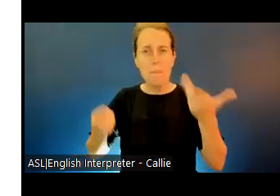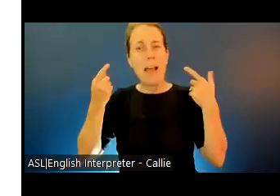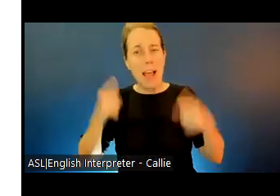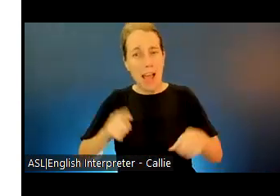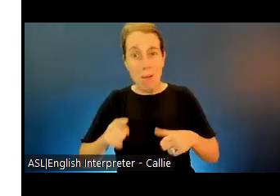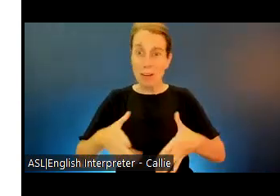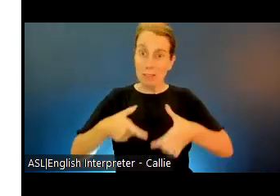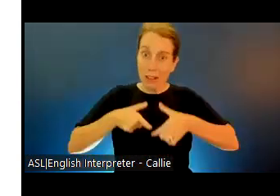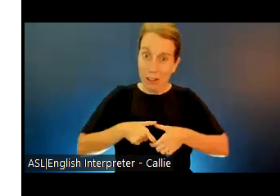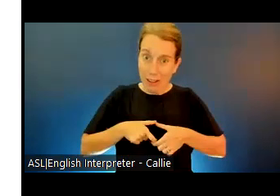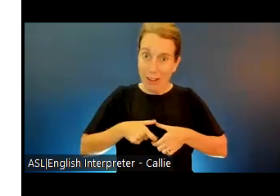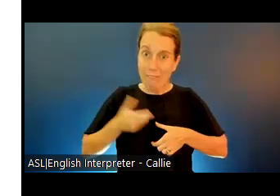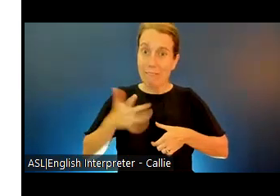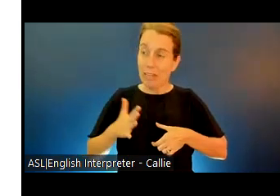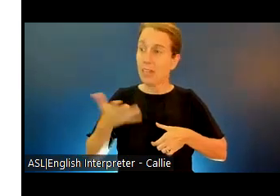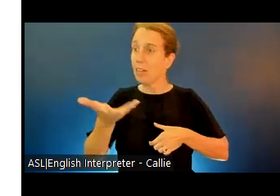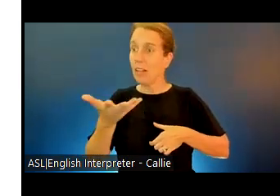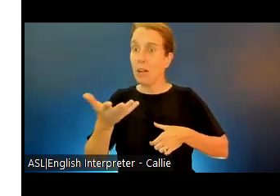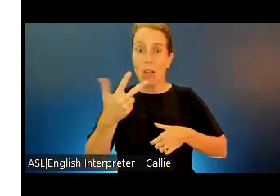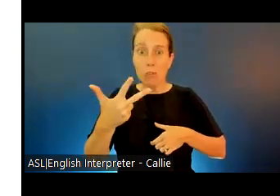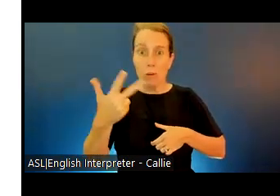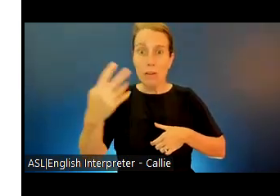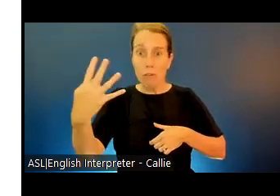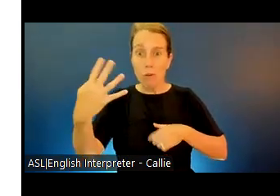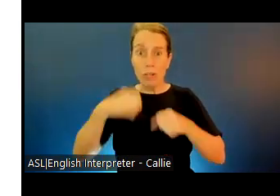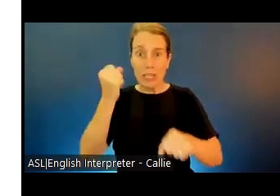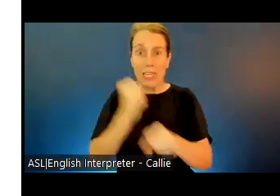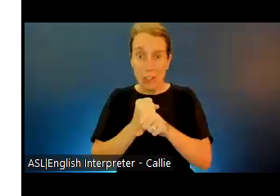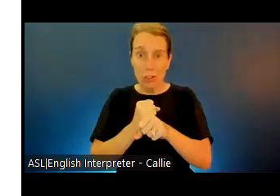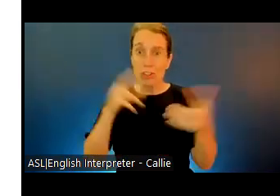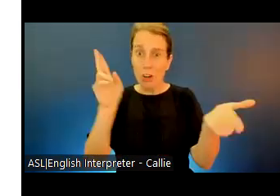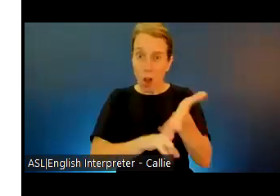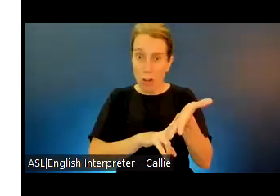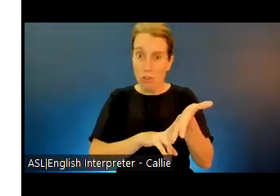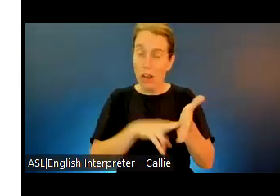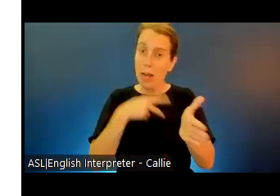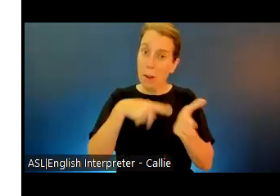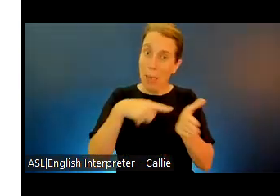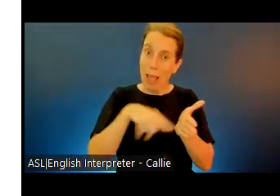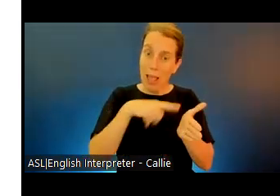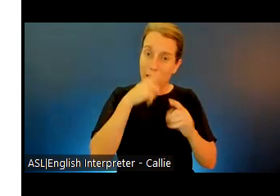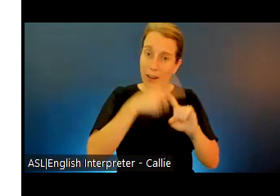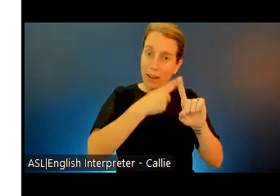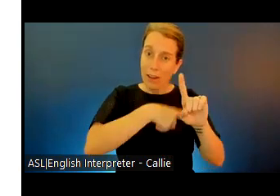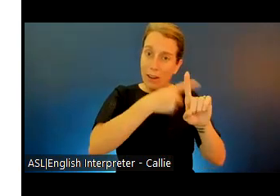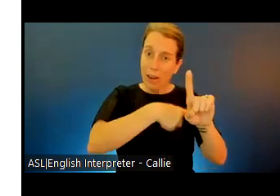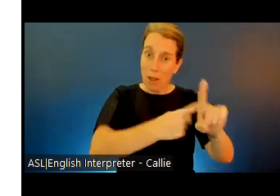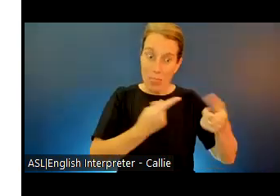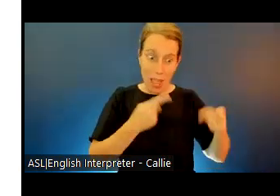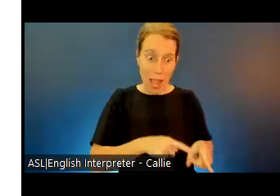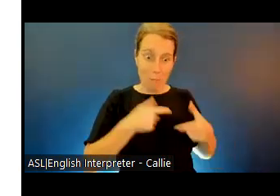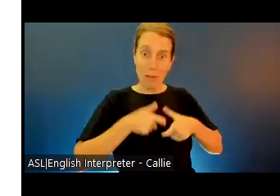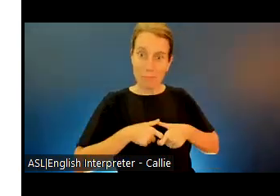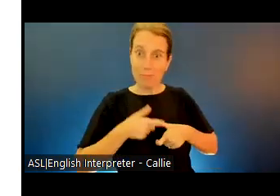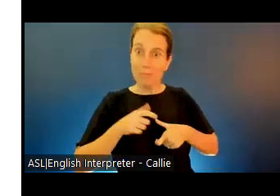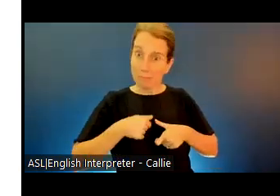one were to pass away, that whoever was responsible for paying the bill, they're sometimes on the hook for those fines and fees. So that's an issue that